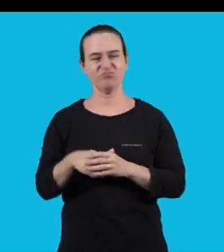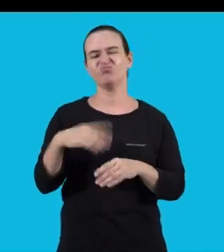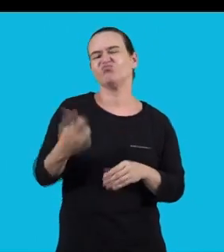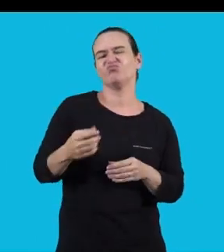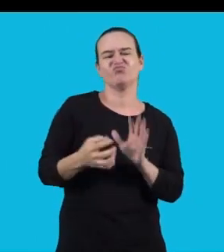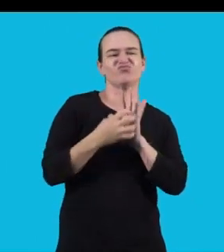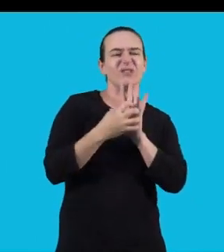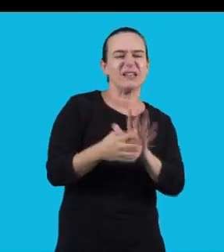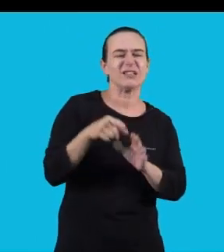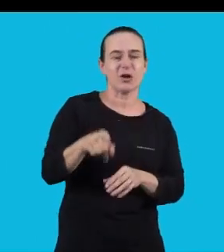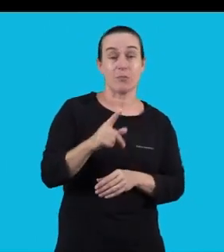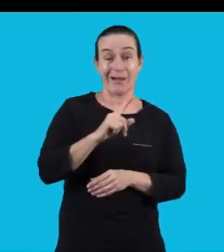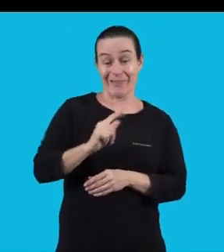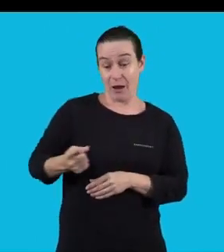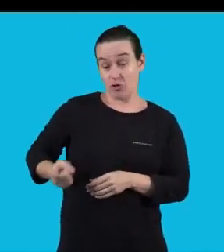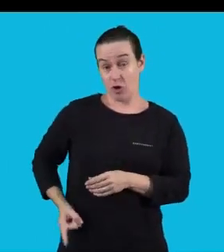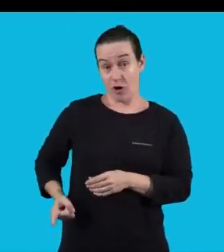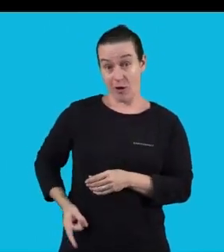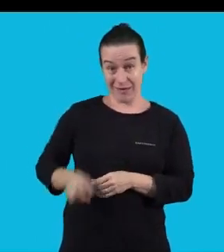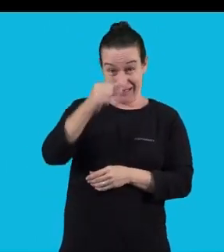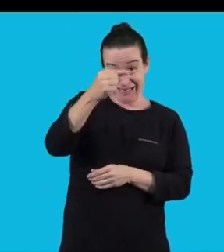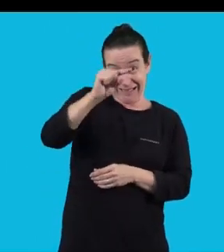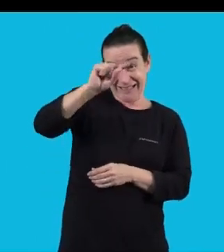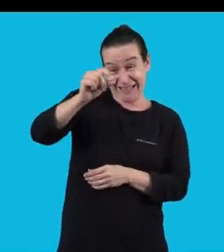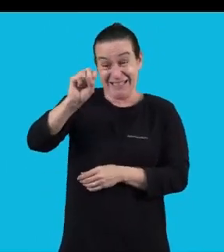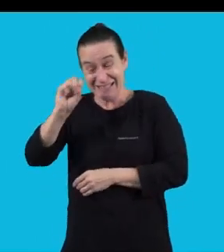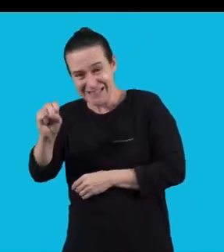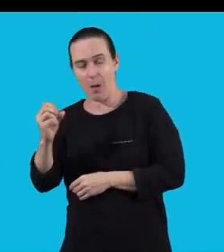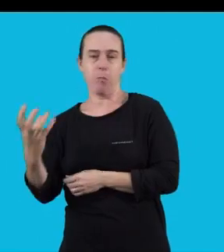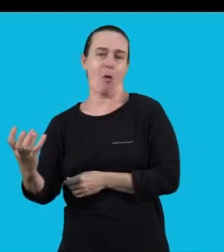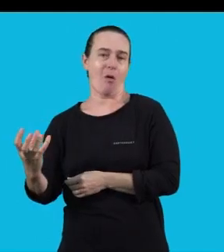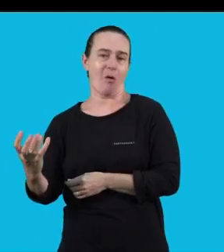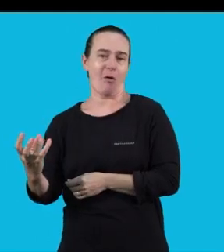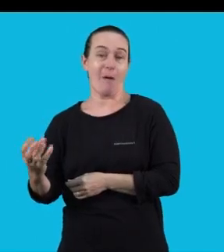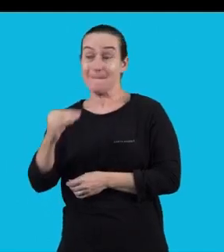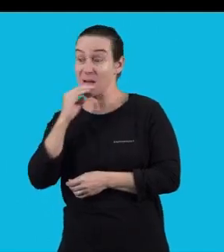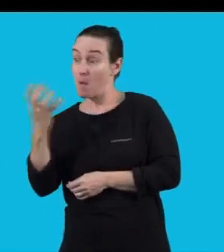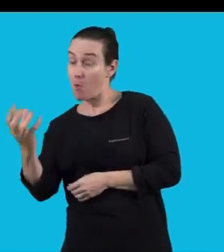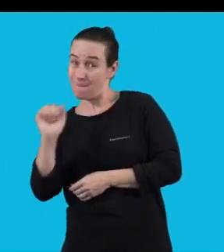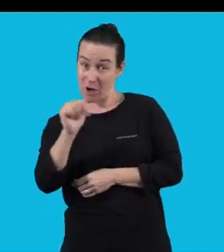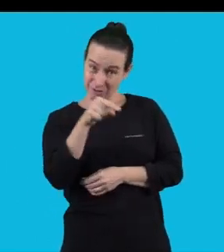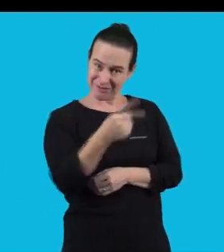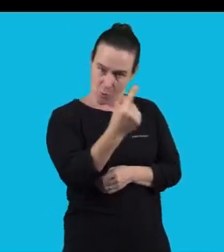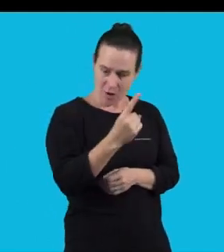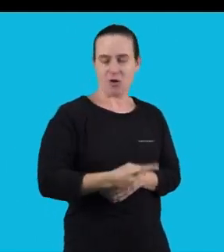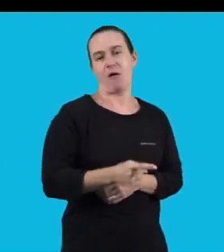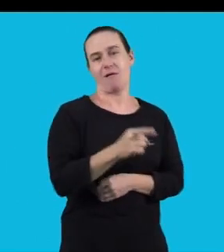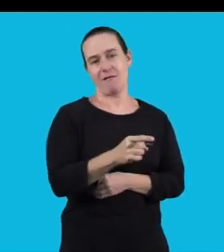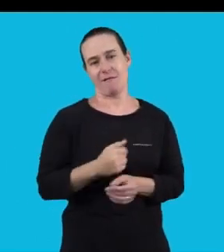the dog's ball. There you can see an apostrophe S, the ball belongs to the